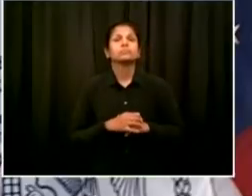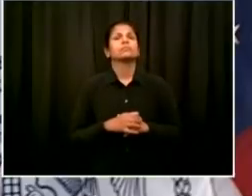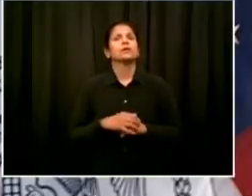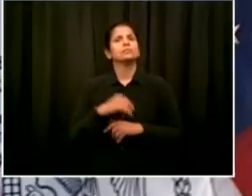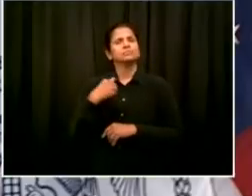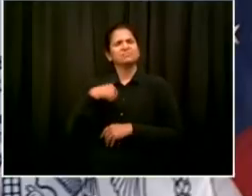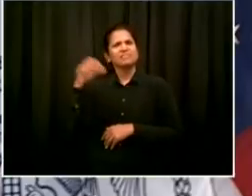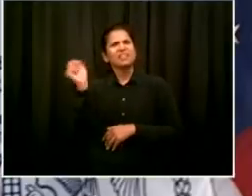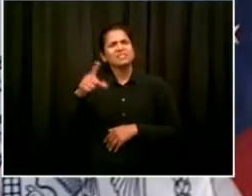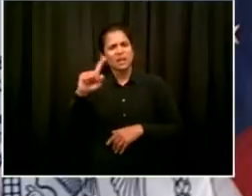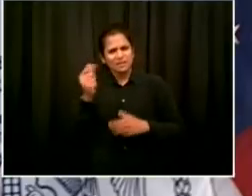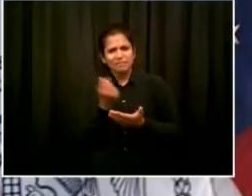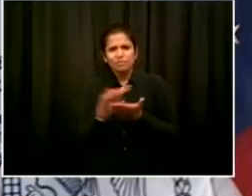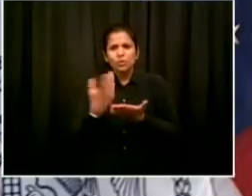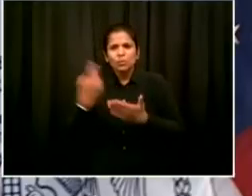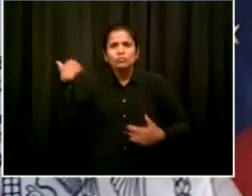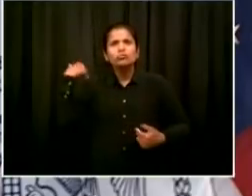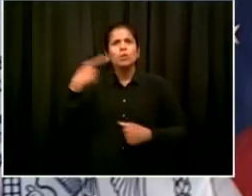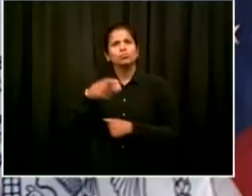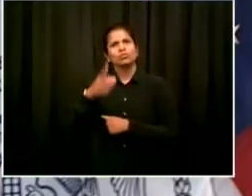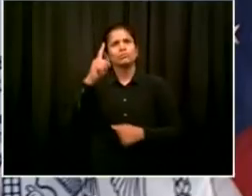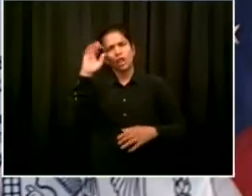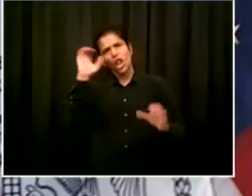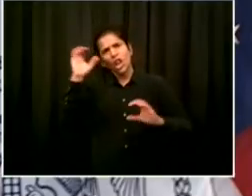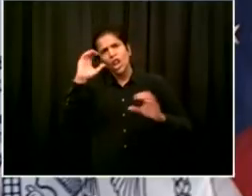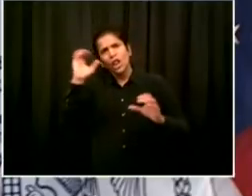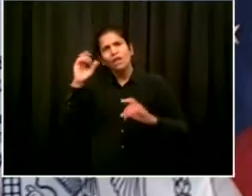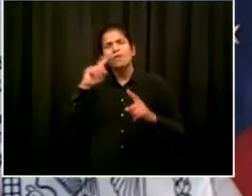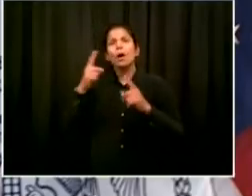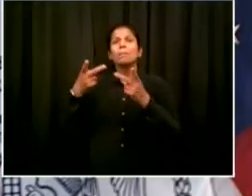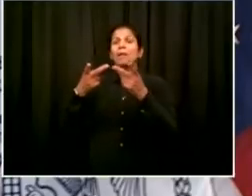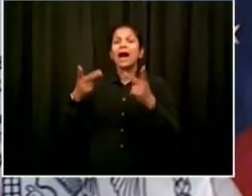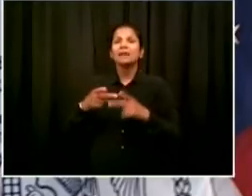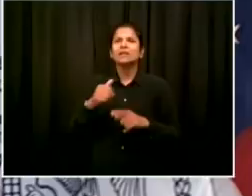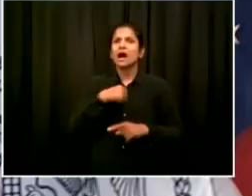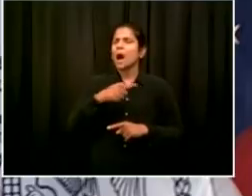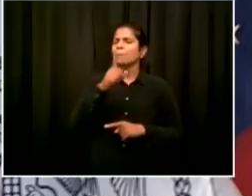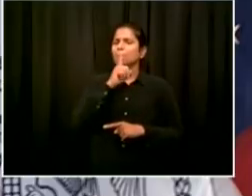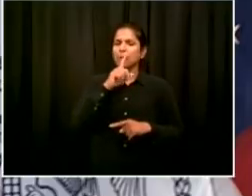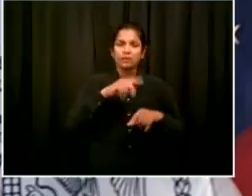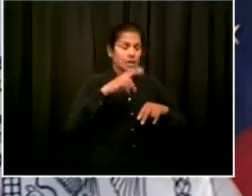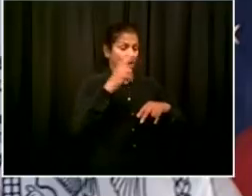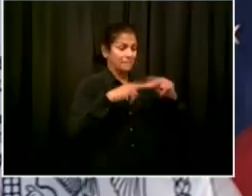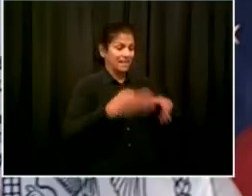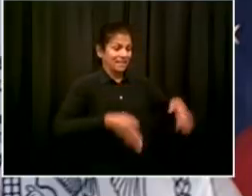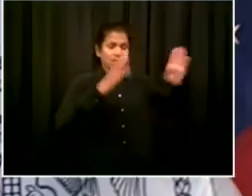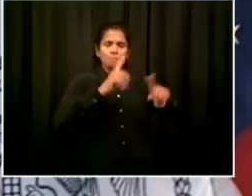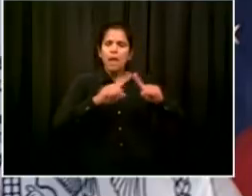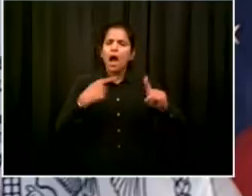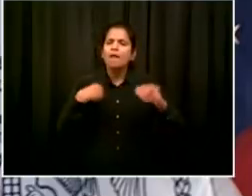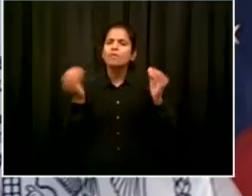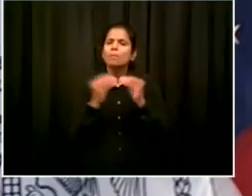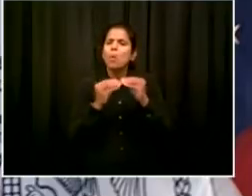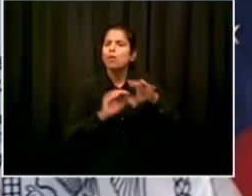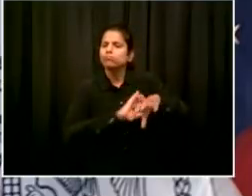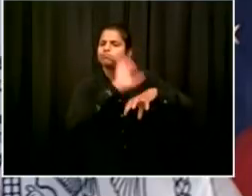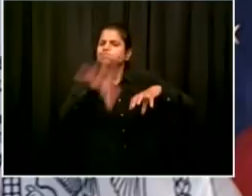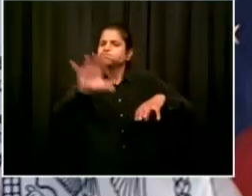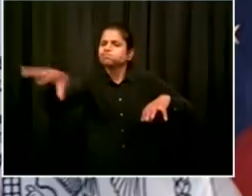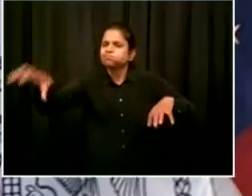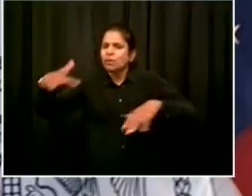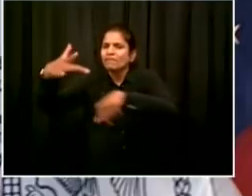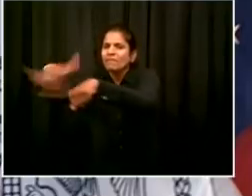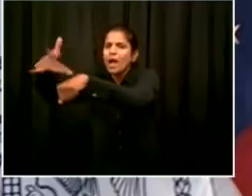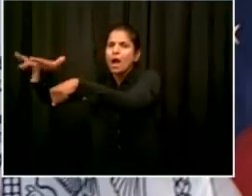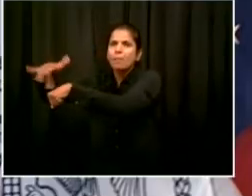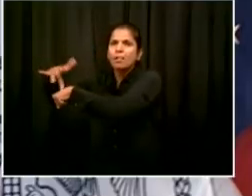are already overcrowded. So can you give an update, just especially for parents who want to know if their child's going to be going to school in a library or